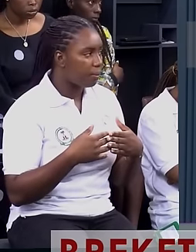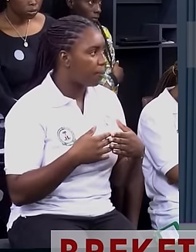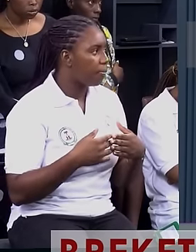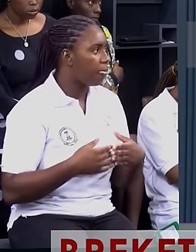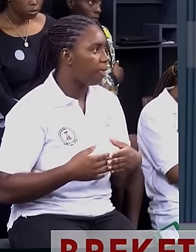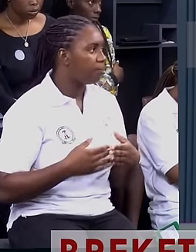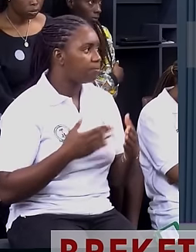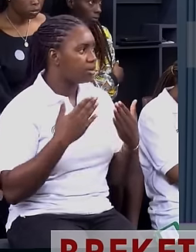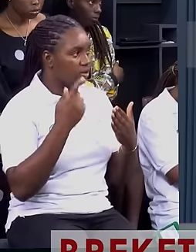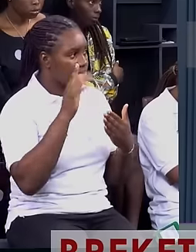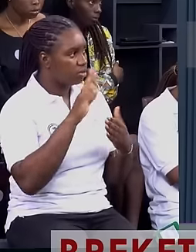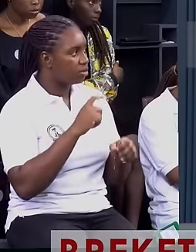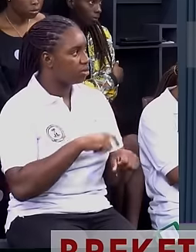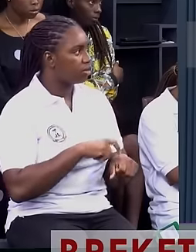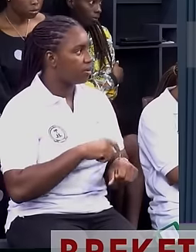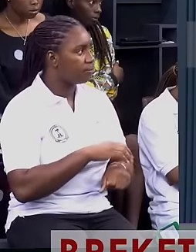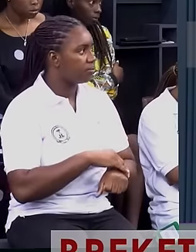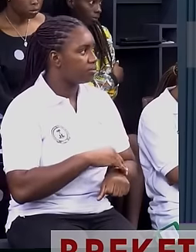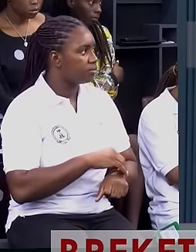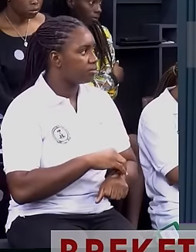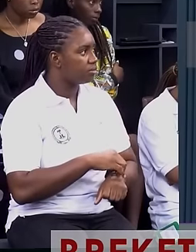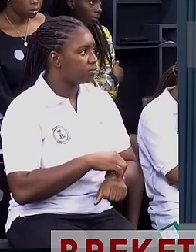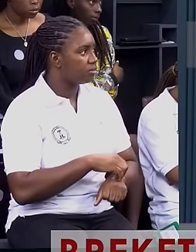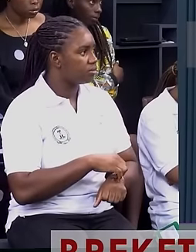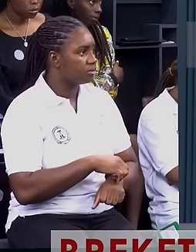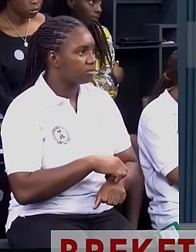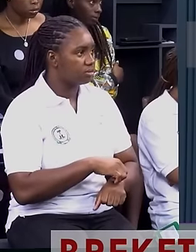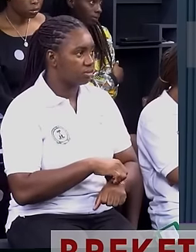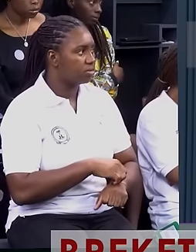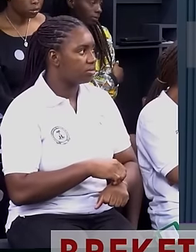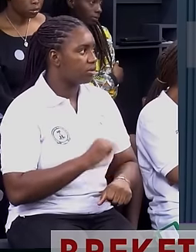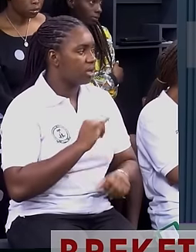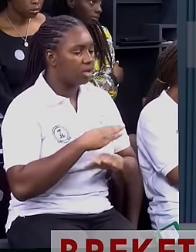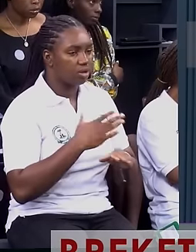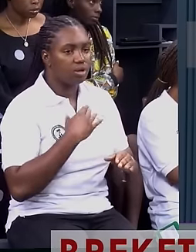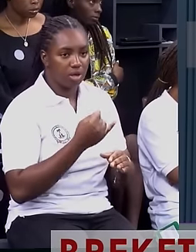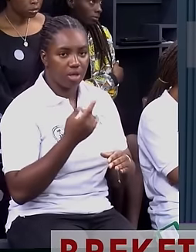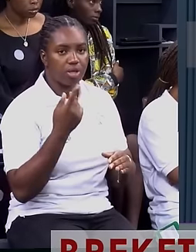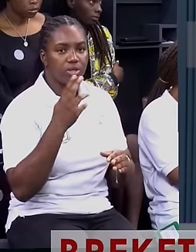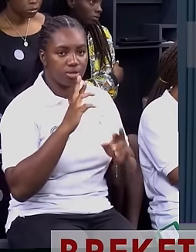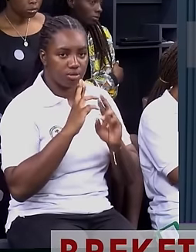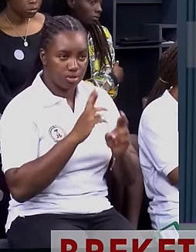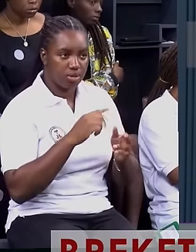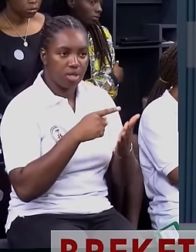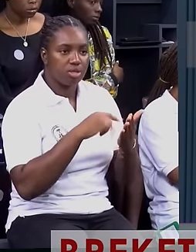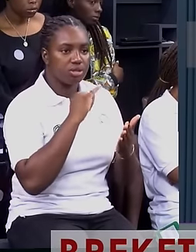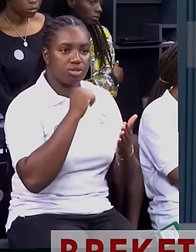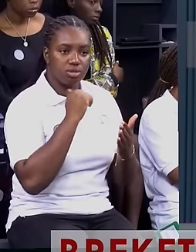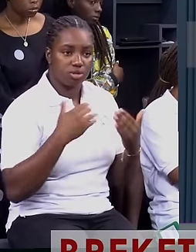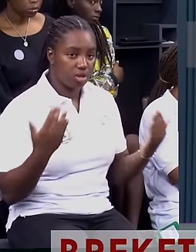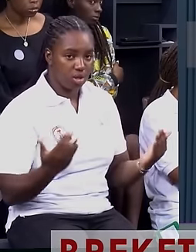Thank you very much. Look, when I not go anywhere, I don't like the response. This is not